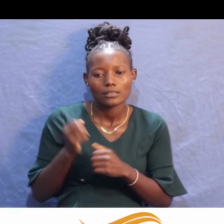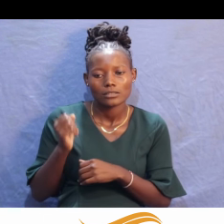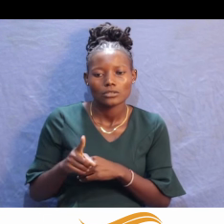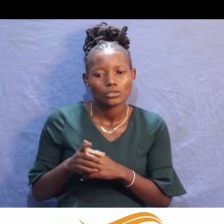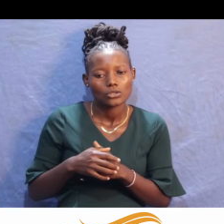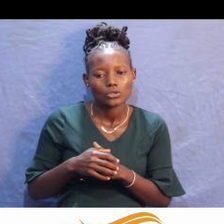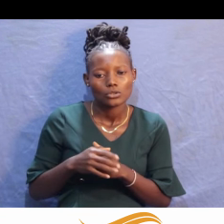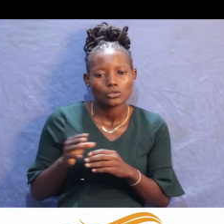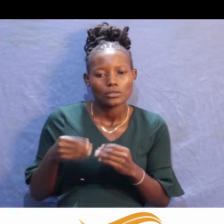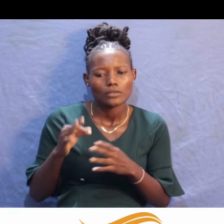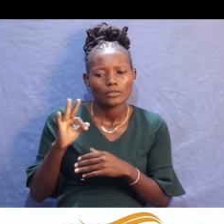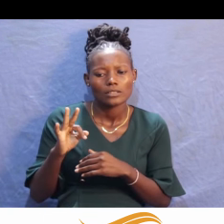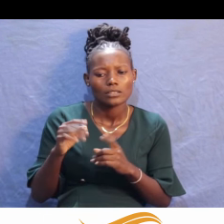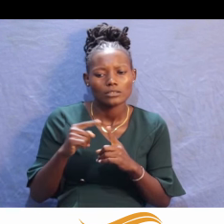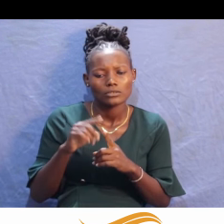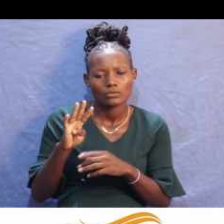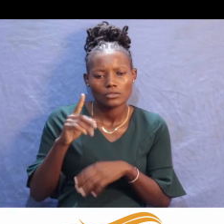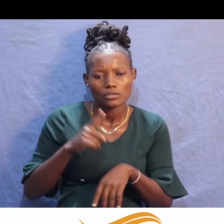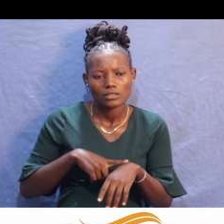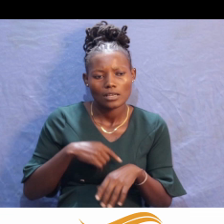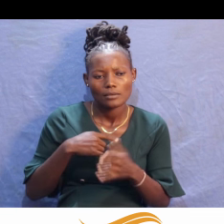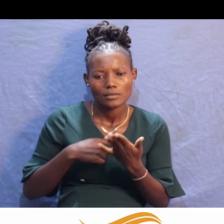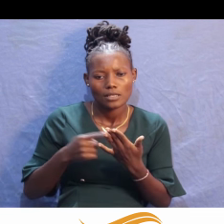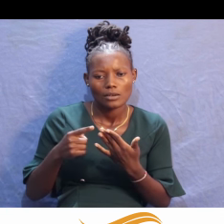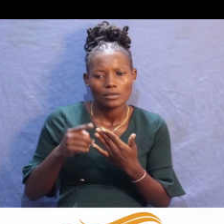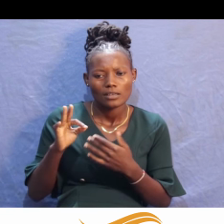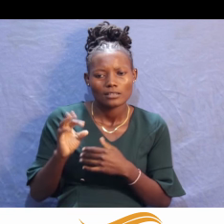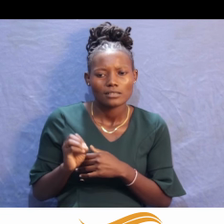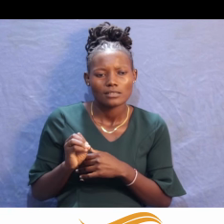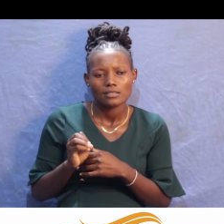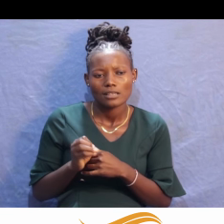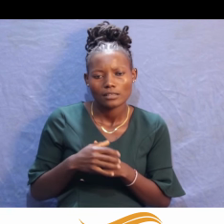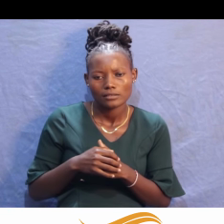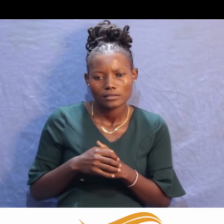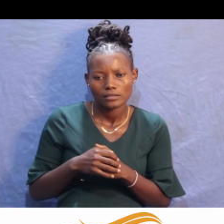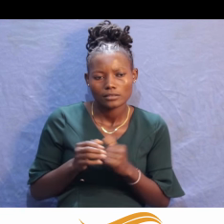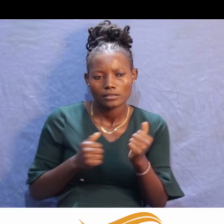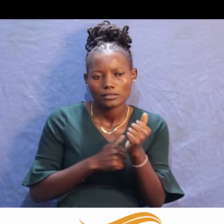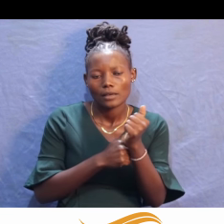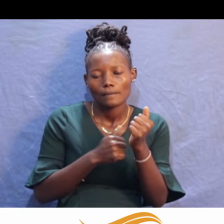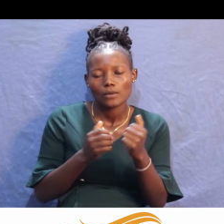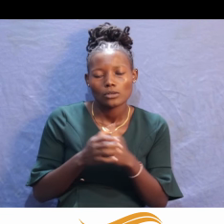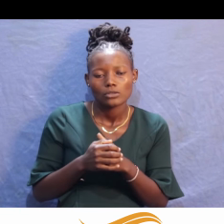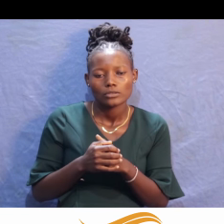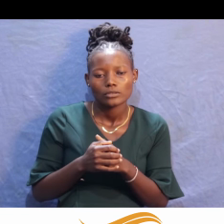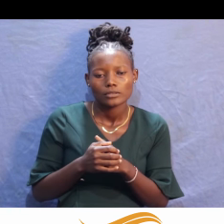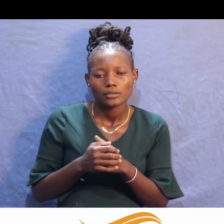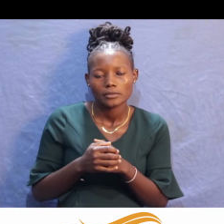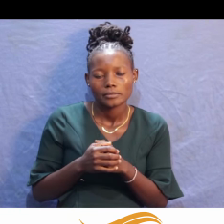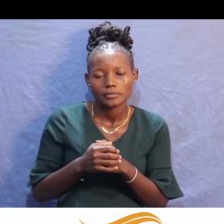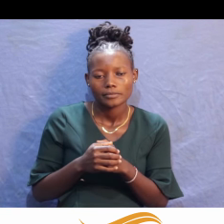least 3 to 4 times a week, at least 30. The reason 30 minutes is important is those fat